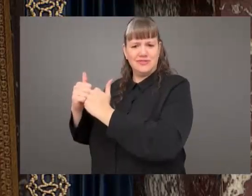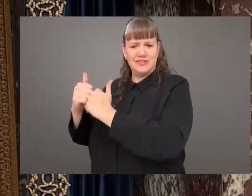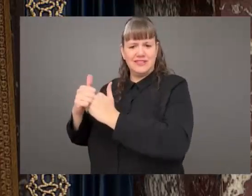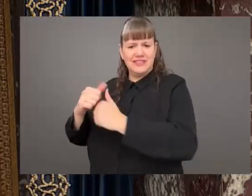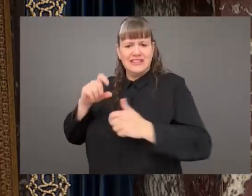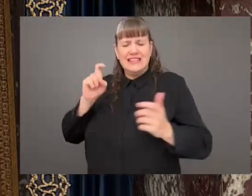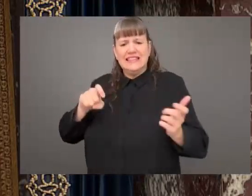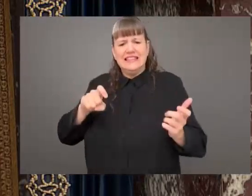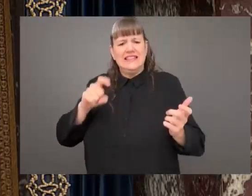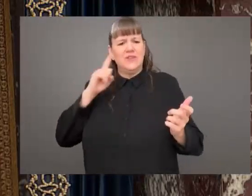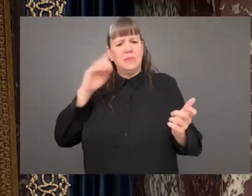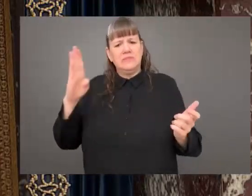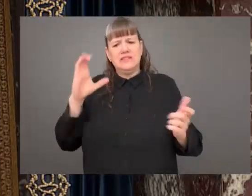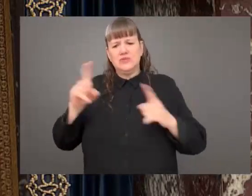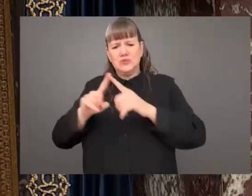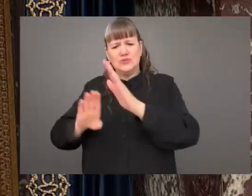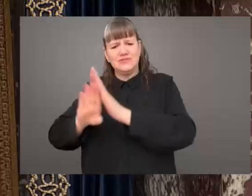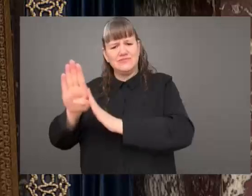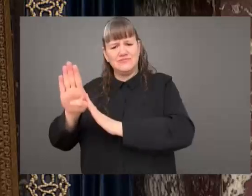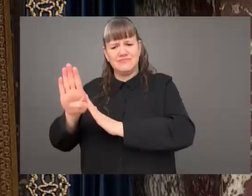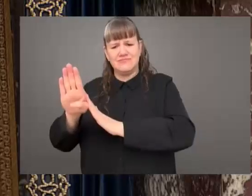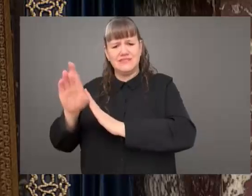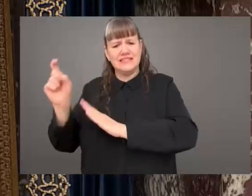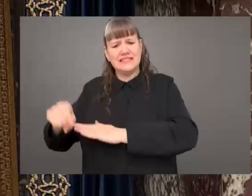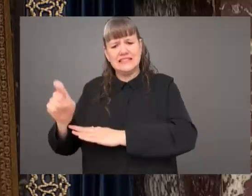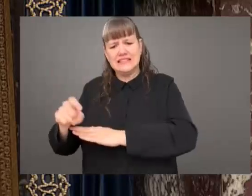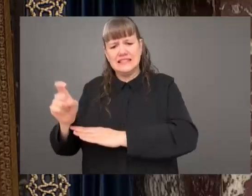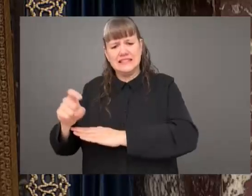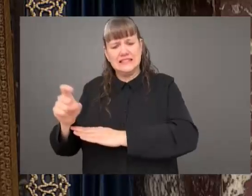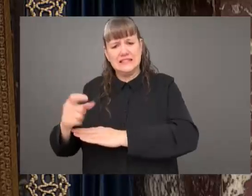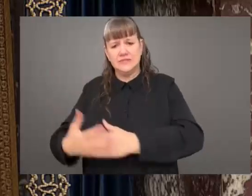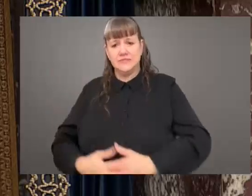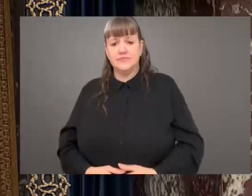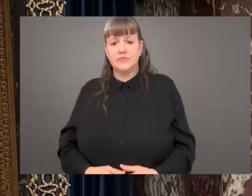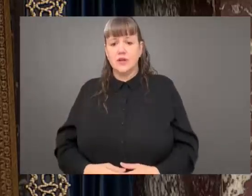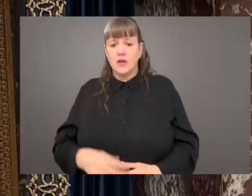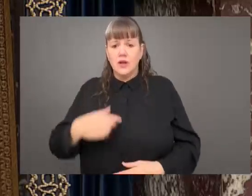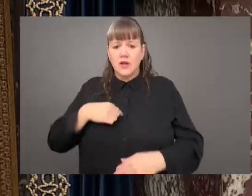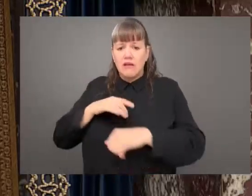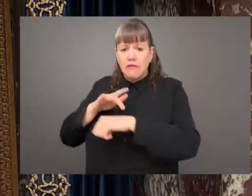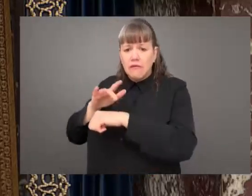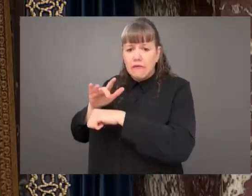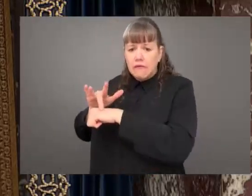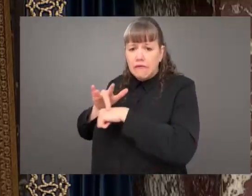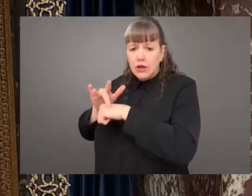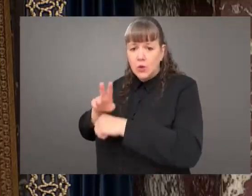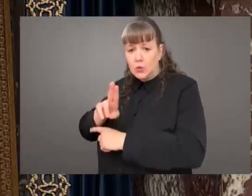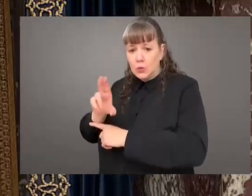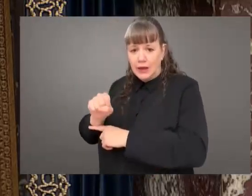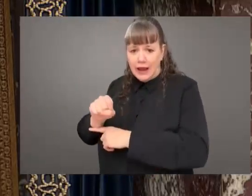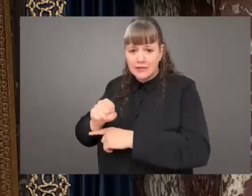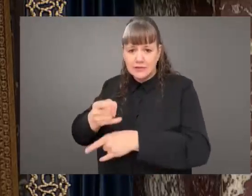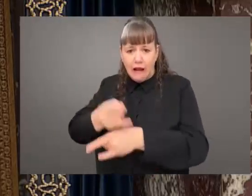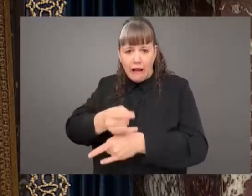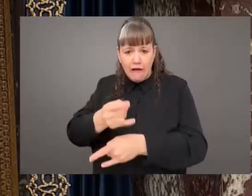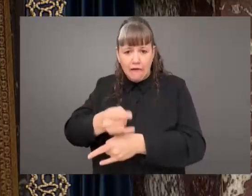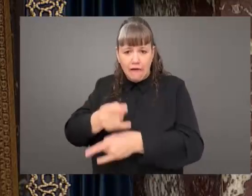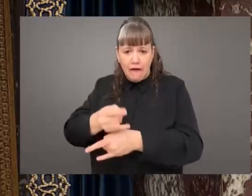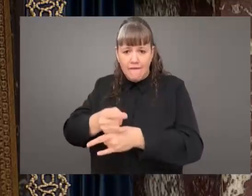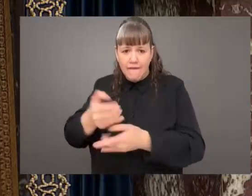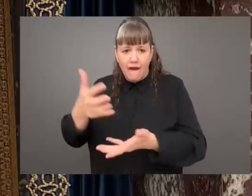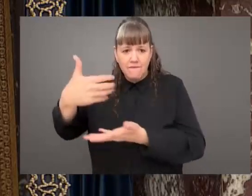Kentucky bourbon off of the shelves. Mr. Speaker, will the Premier commit that if tolls, fees,